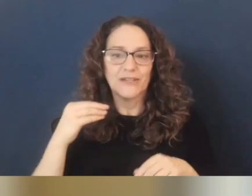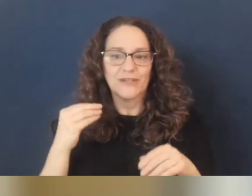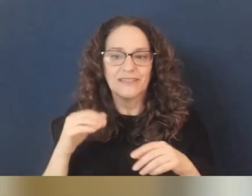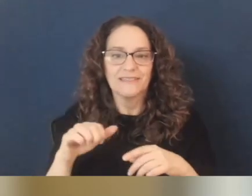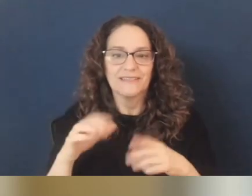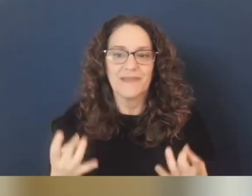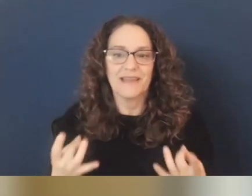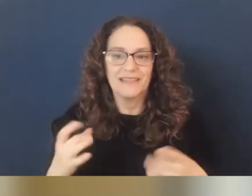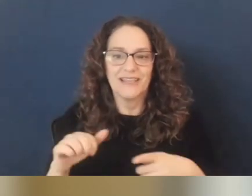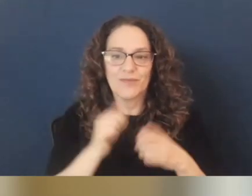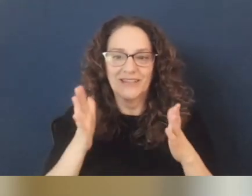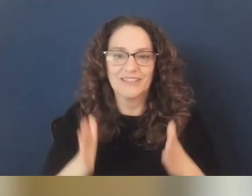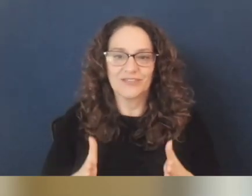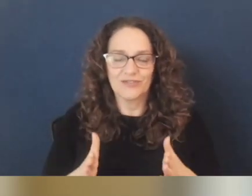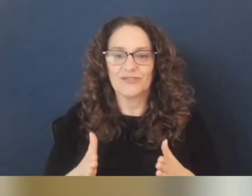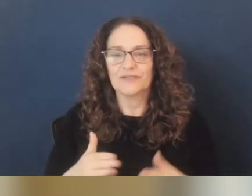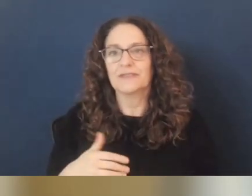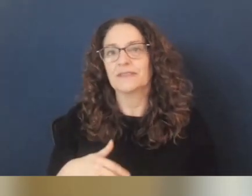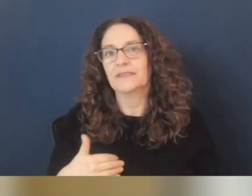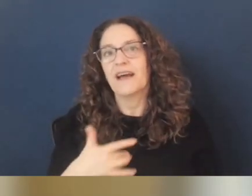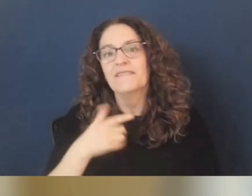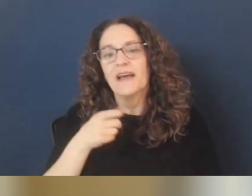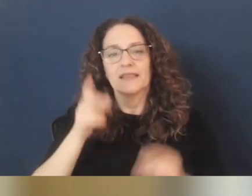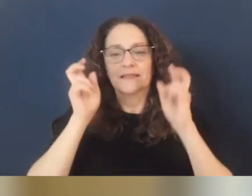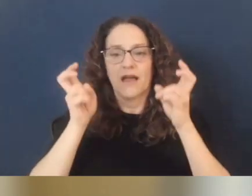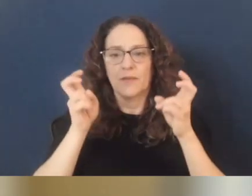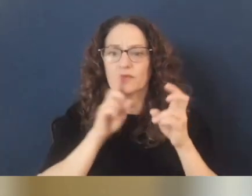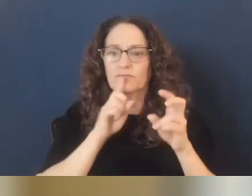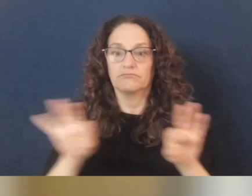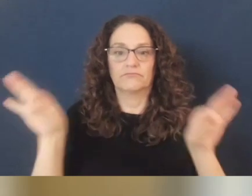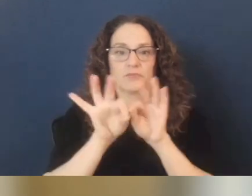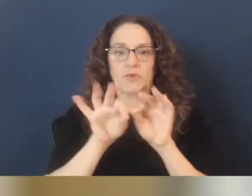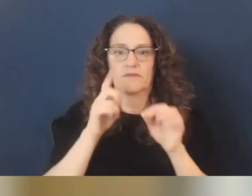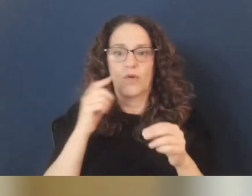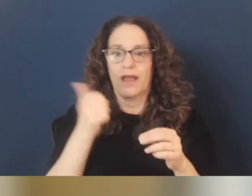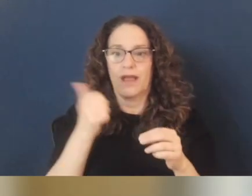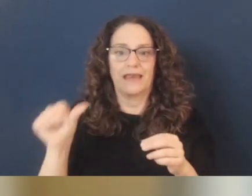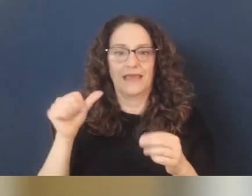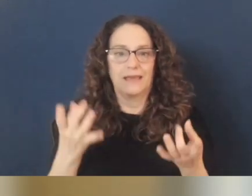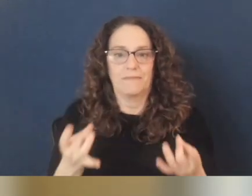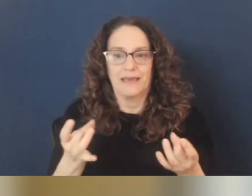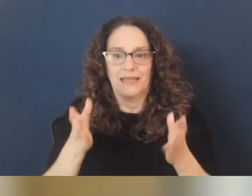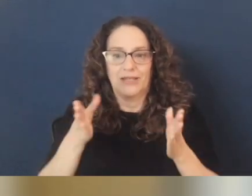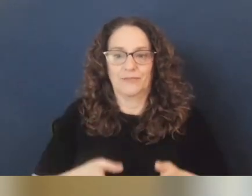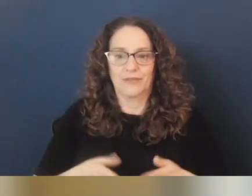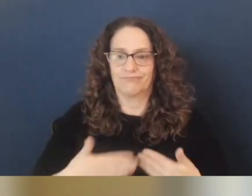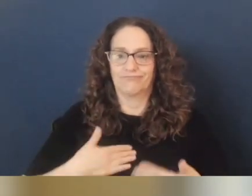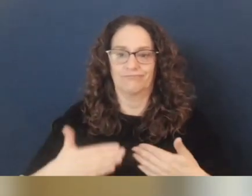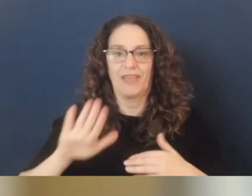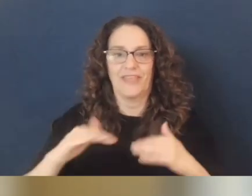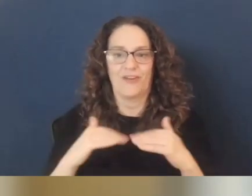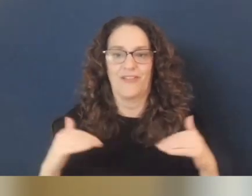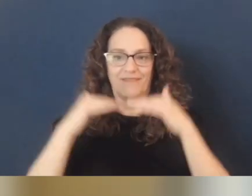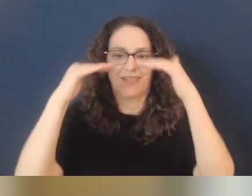felt like it addressed a topic that was important to all levels of practitioner. And I wanted to work